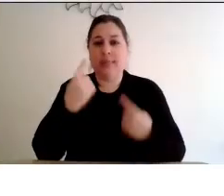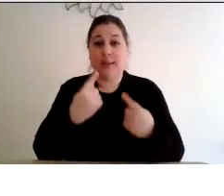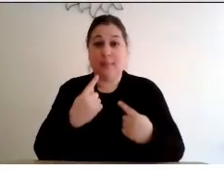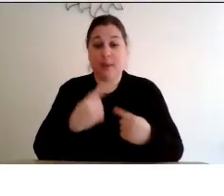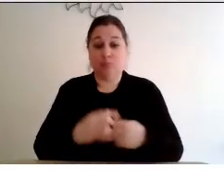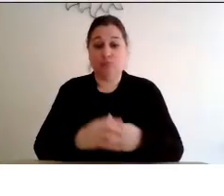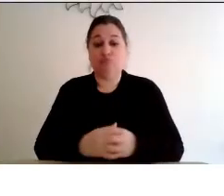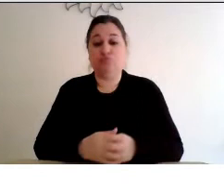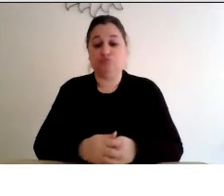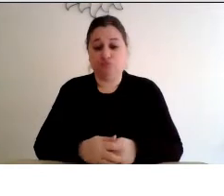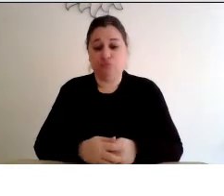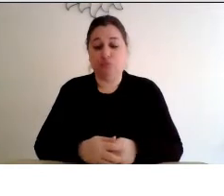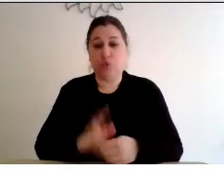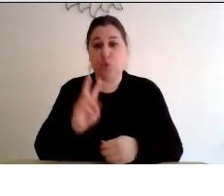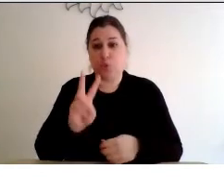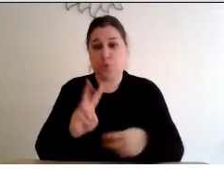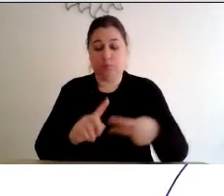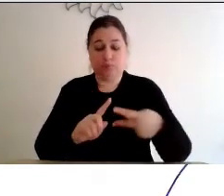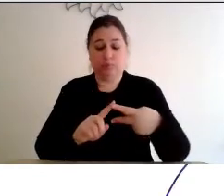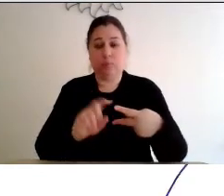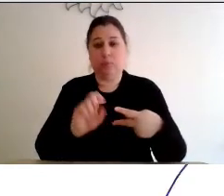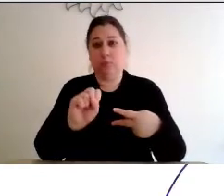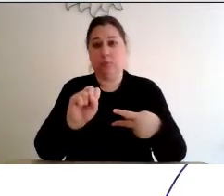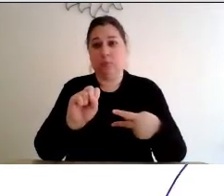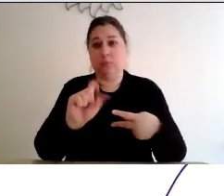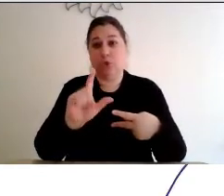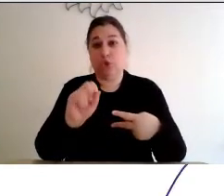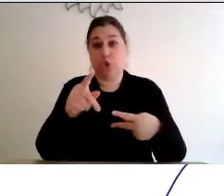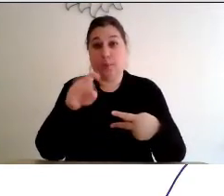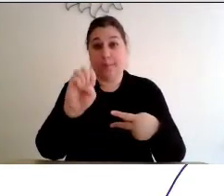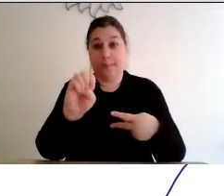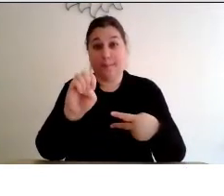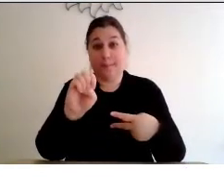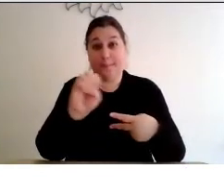All right. So for this first one right here,